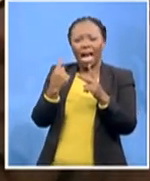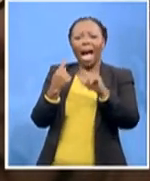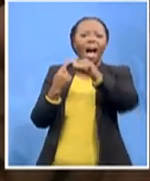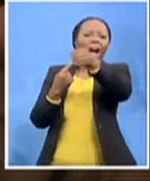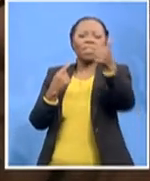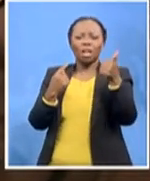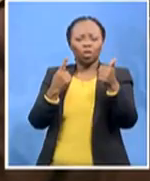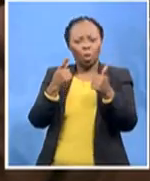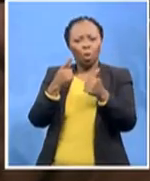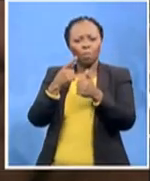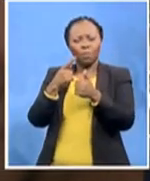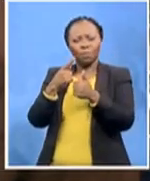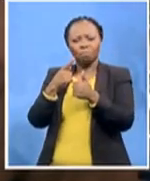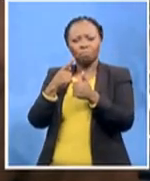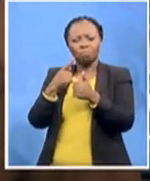do we have